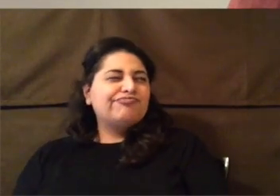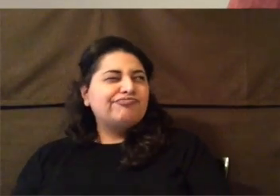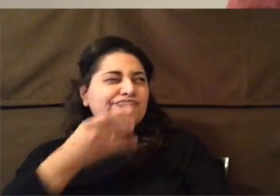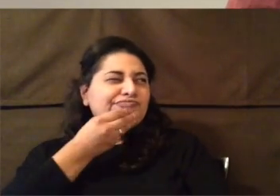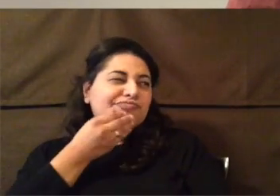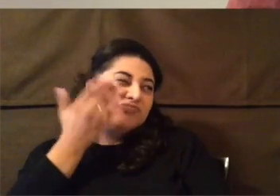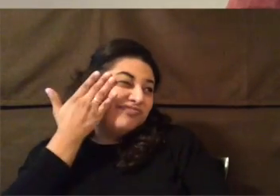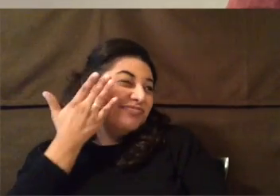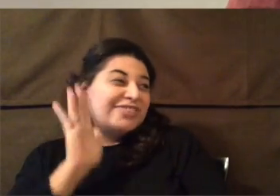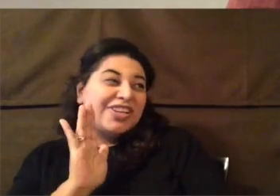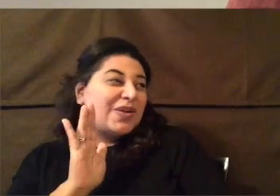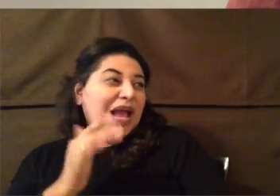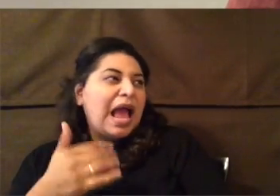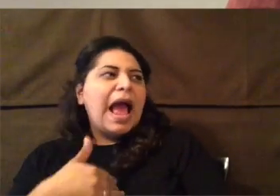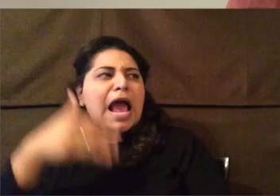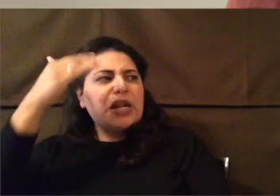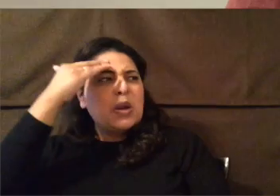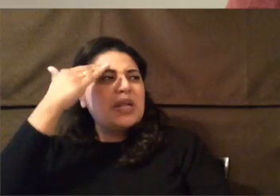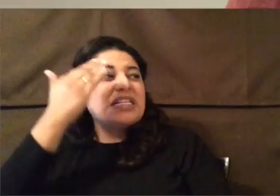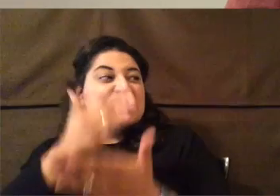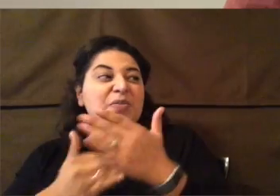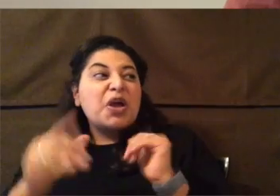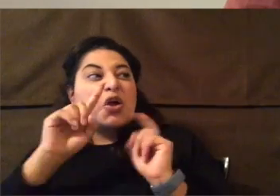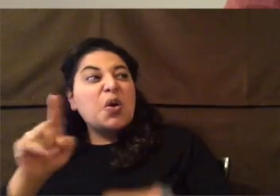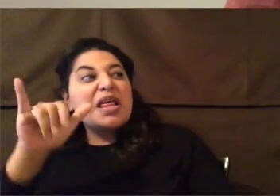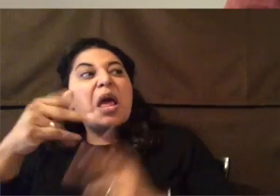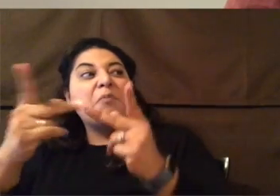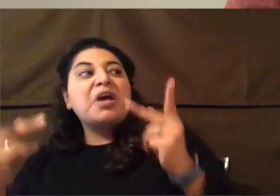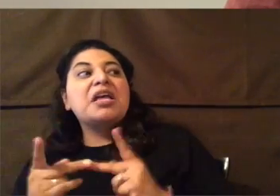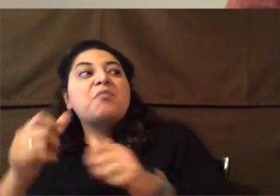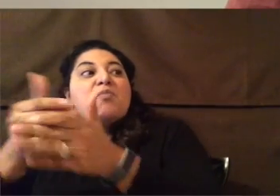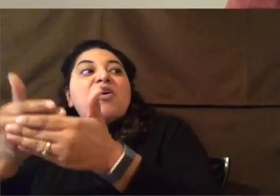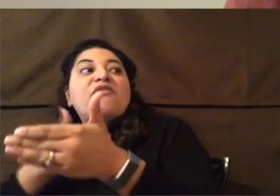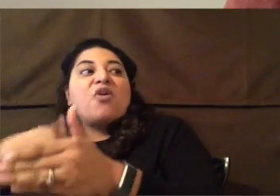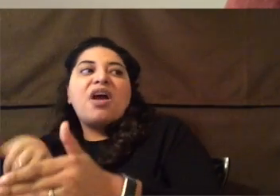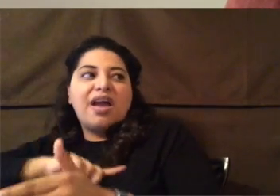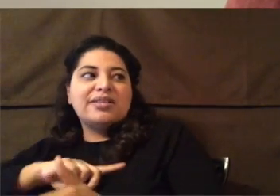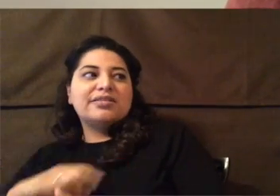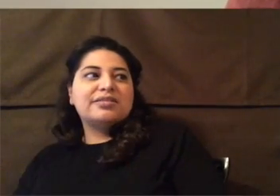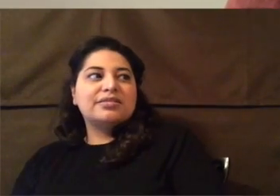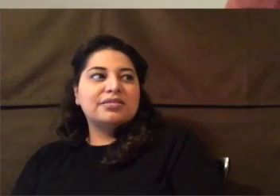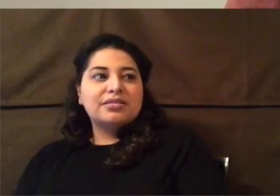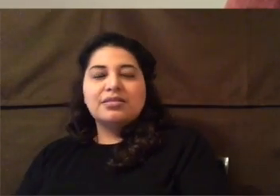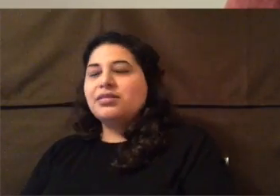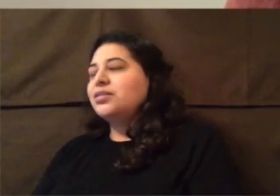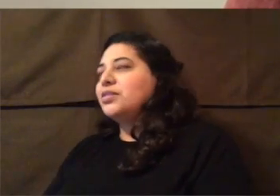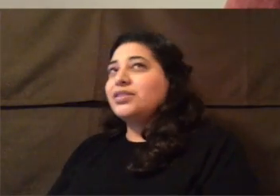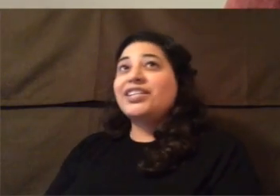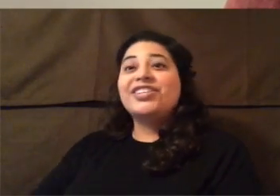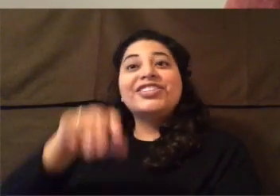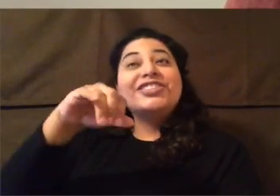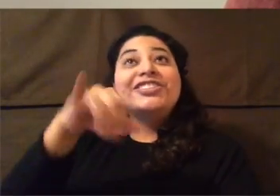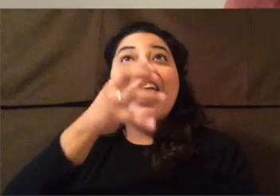said. I don't know," said Jack. "I just know that someone went to that place before us."